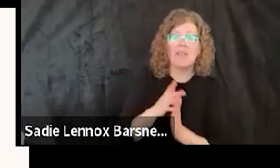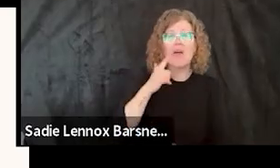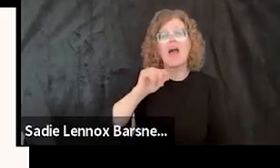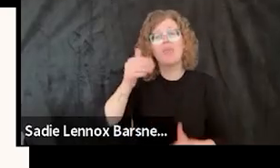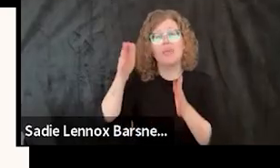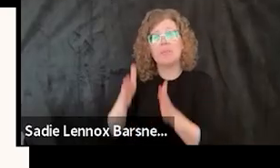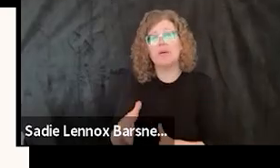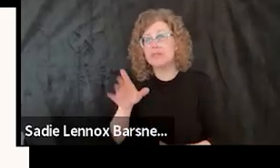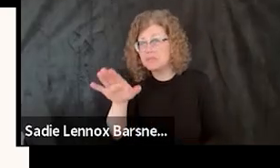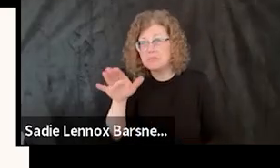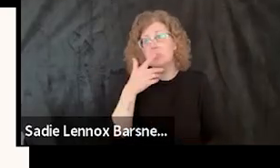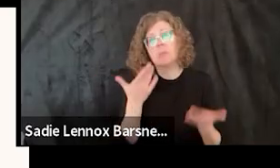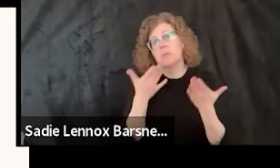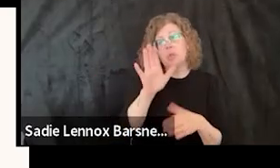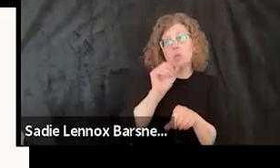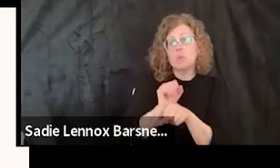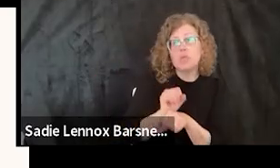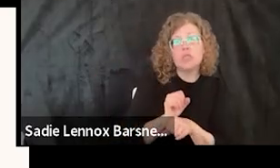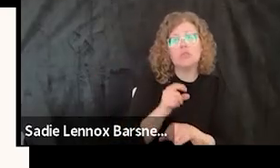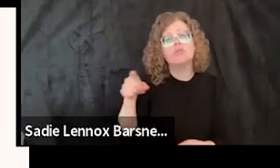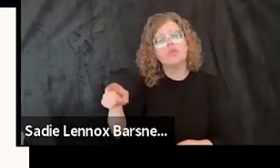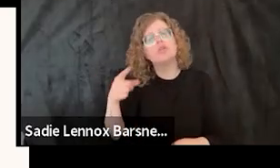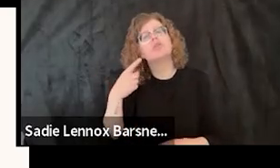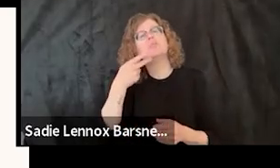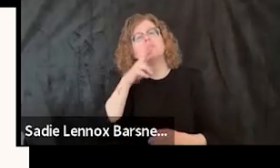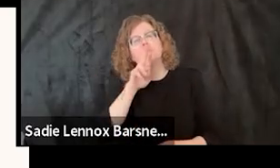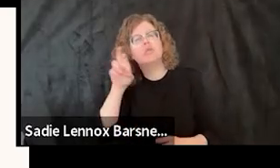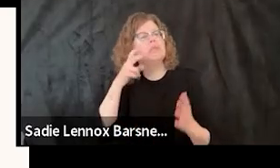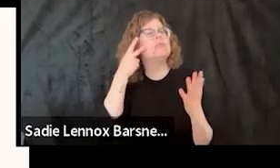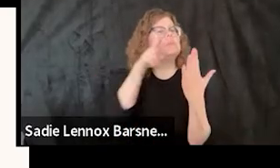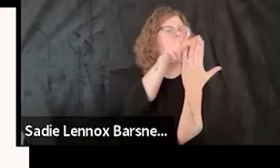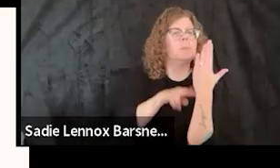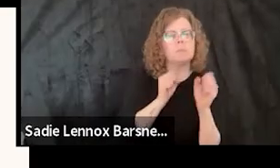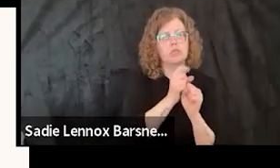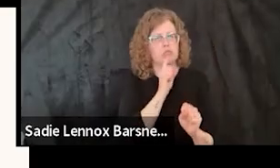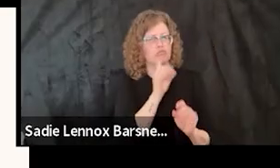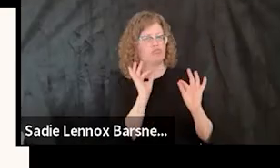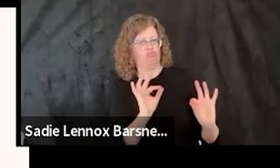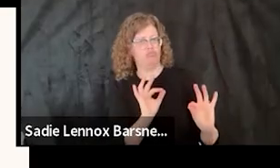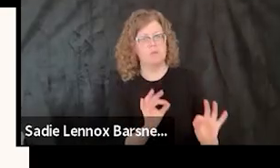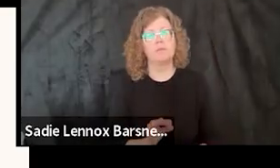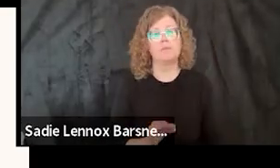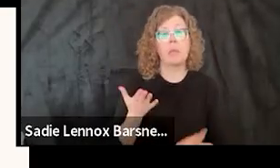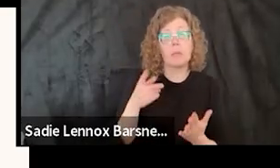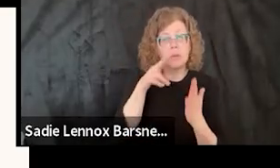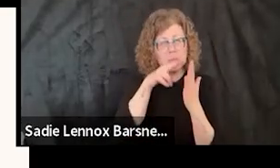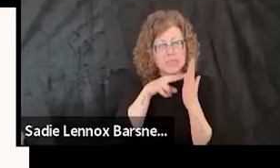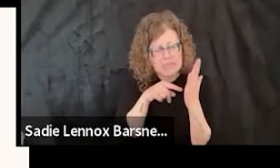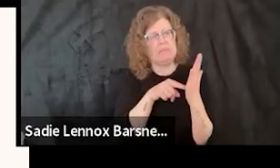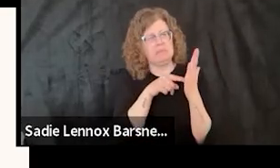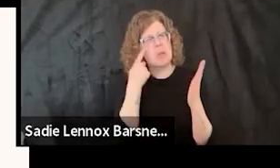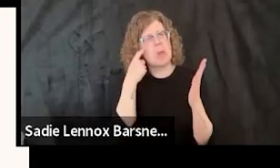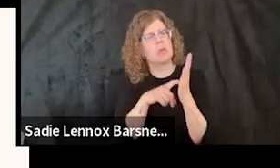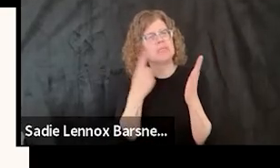to read your application. The questions they may ask may uncover gaps or assumptions you are making in the story you are